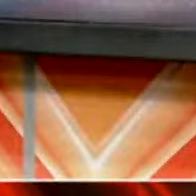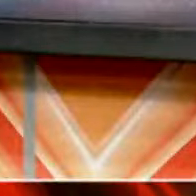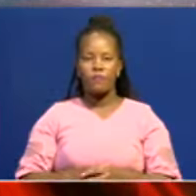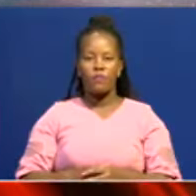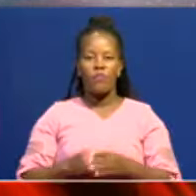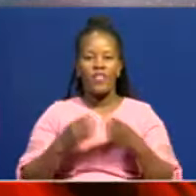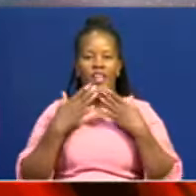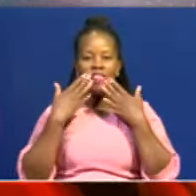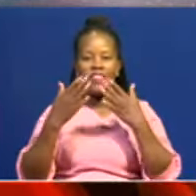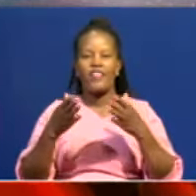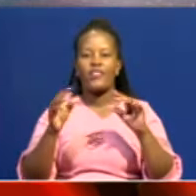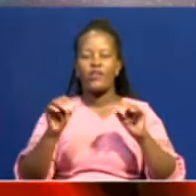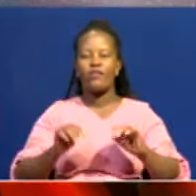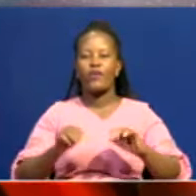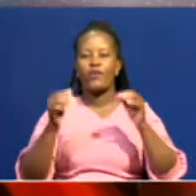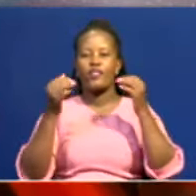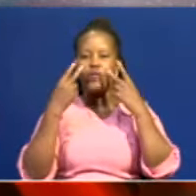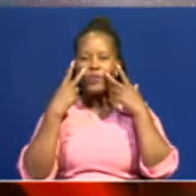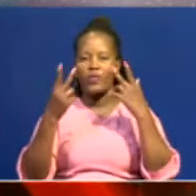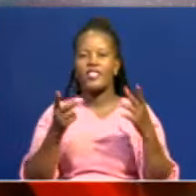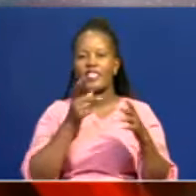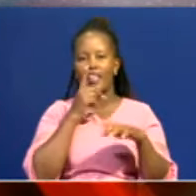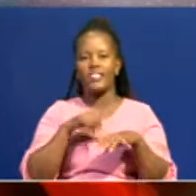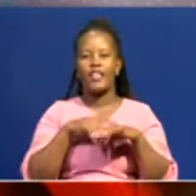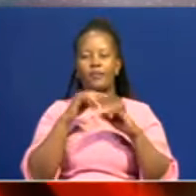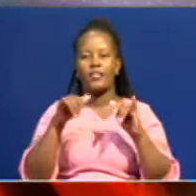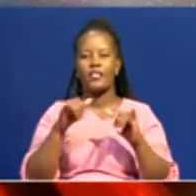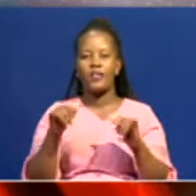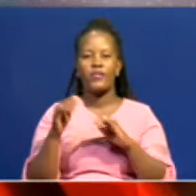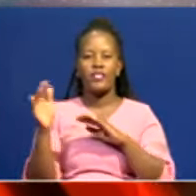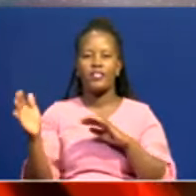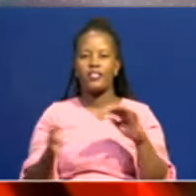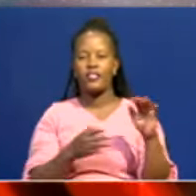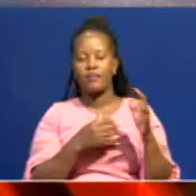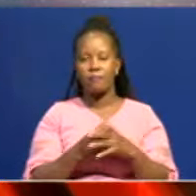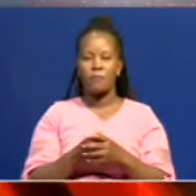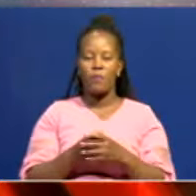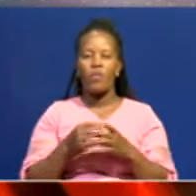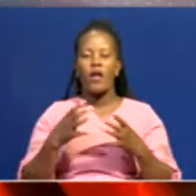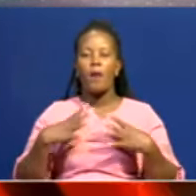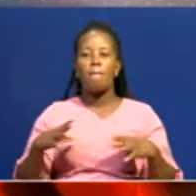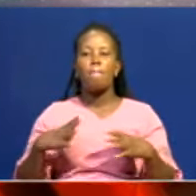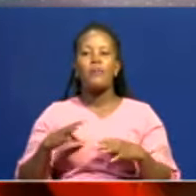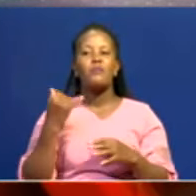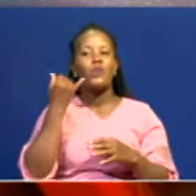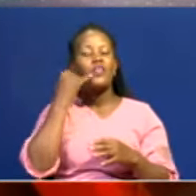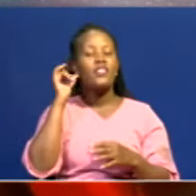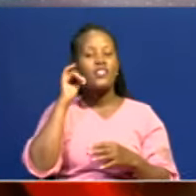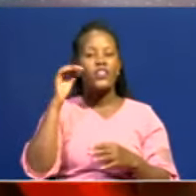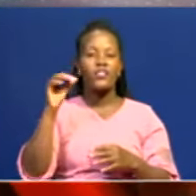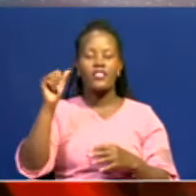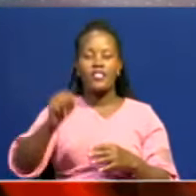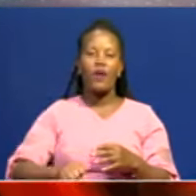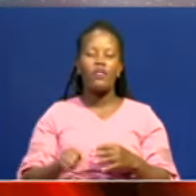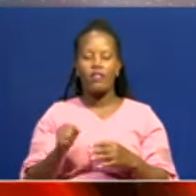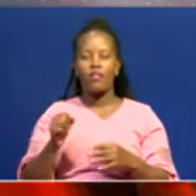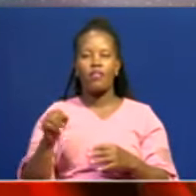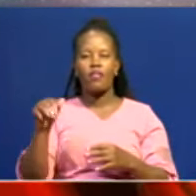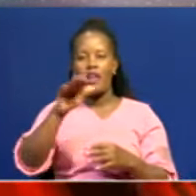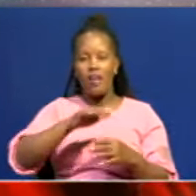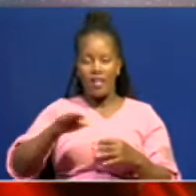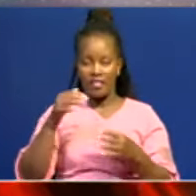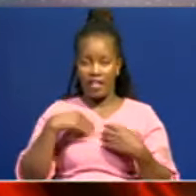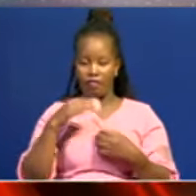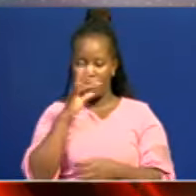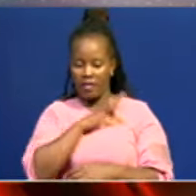Glad you're watching the Lunchtime News. Welcome back. Now, residents of Isiolo South Constituency have benefited from a project by